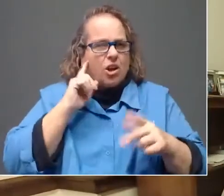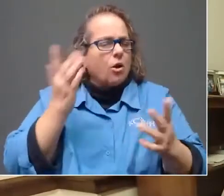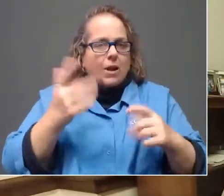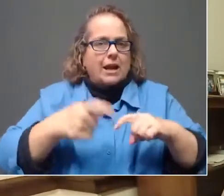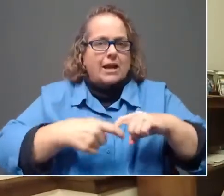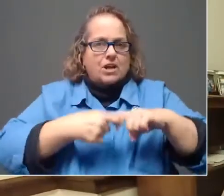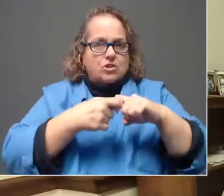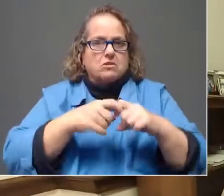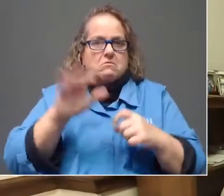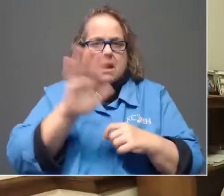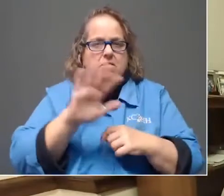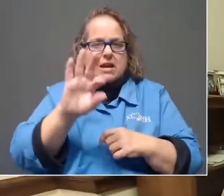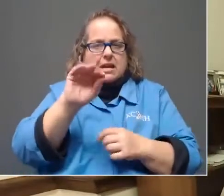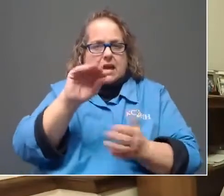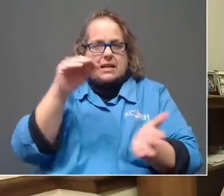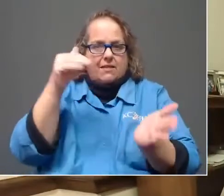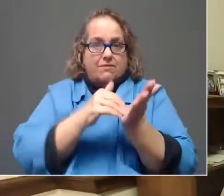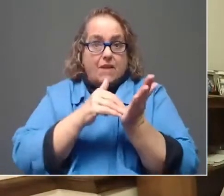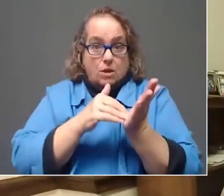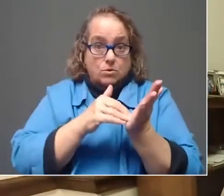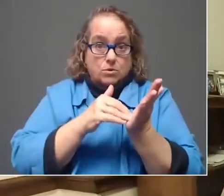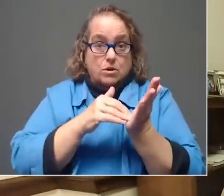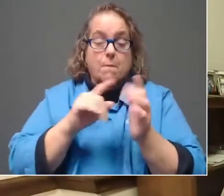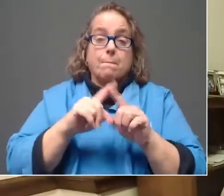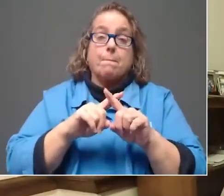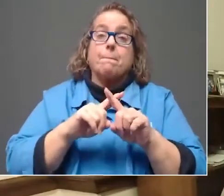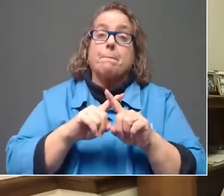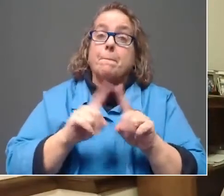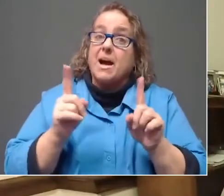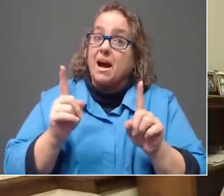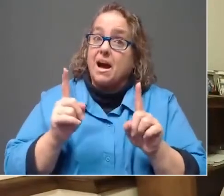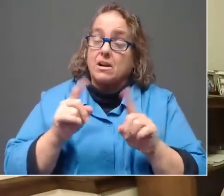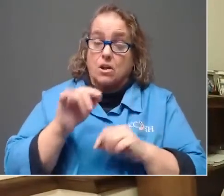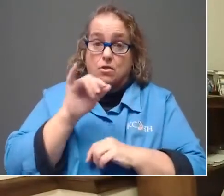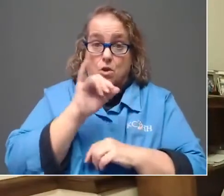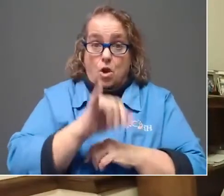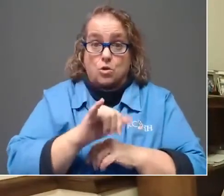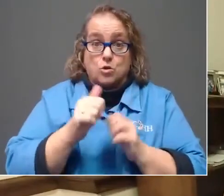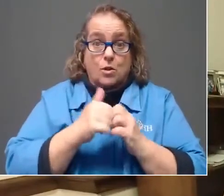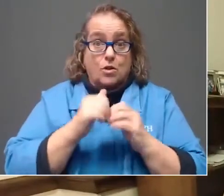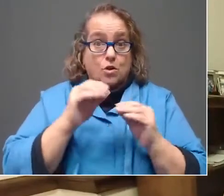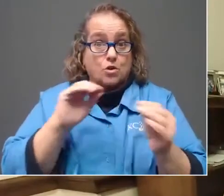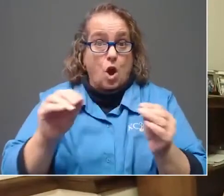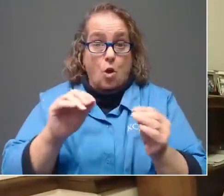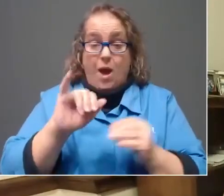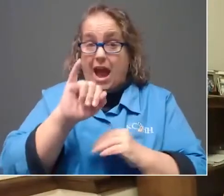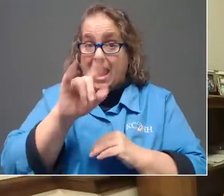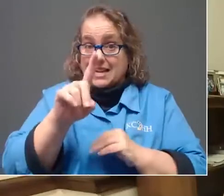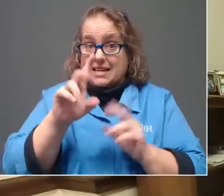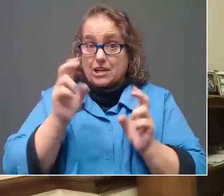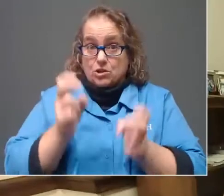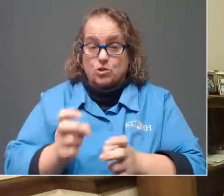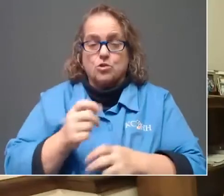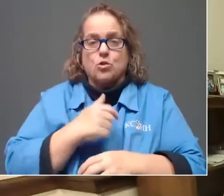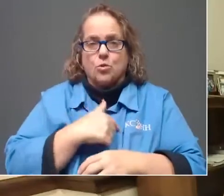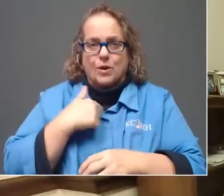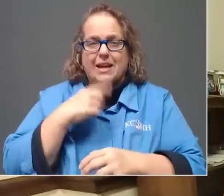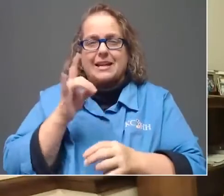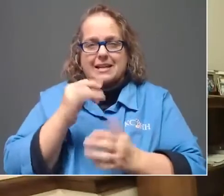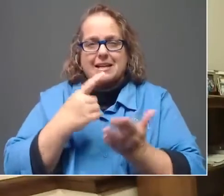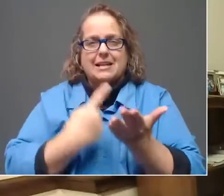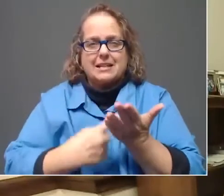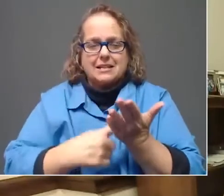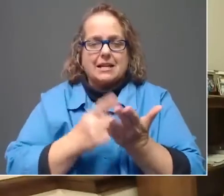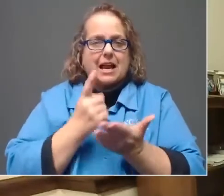over 90,000. But those with no identity issues, again, we talked about this a little last